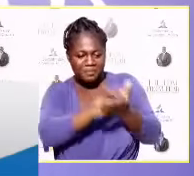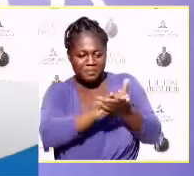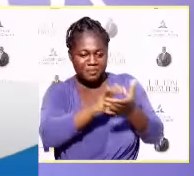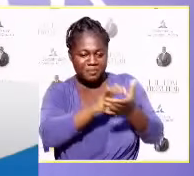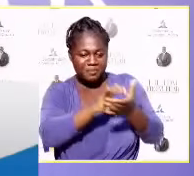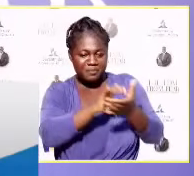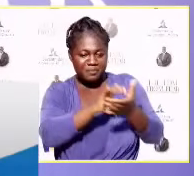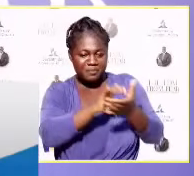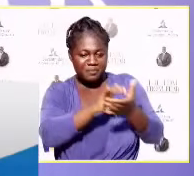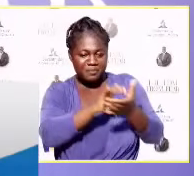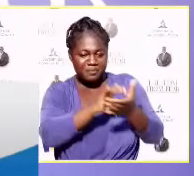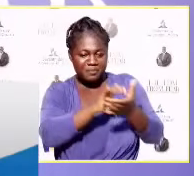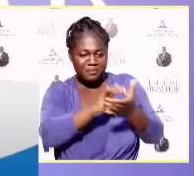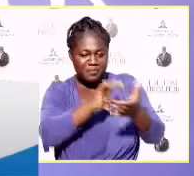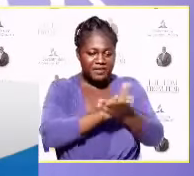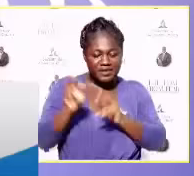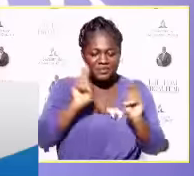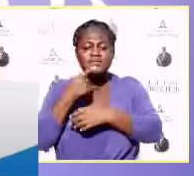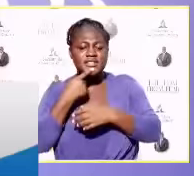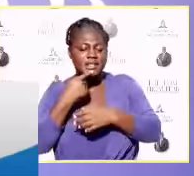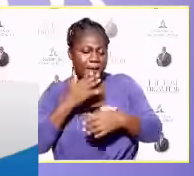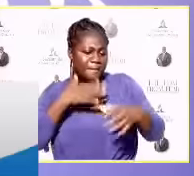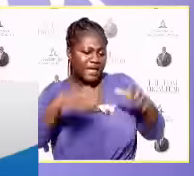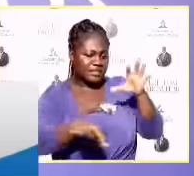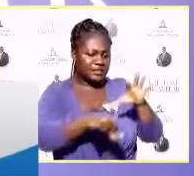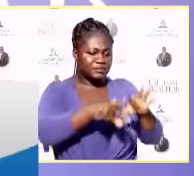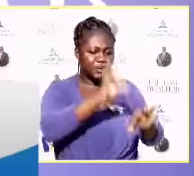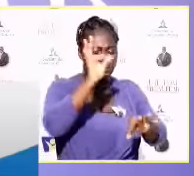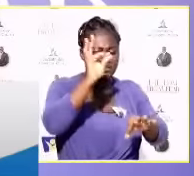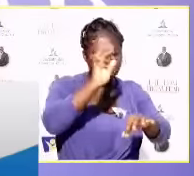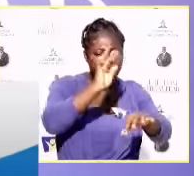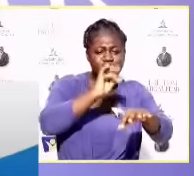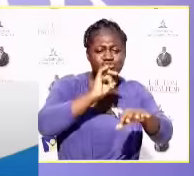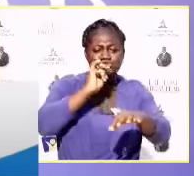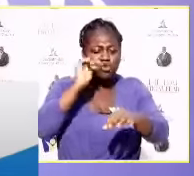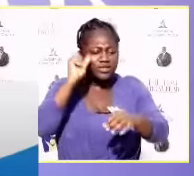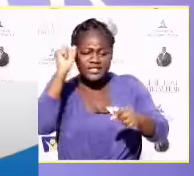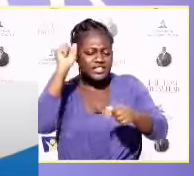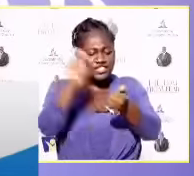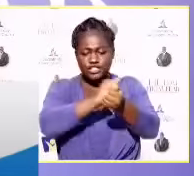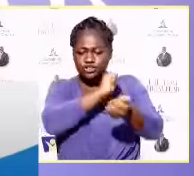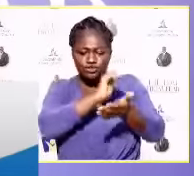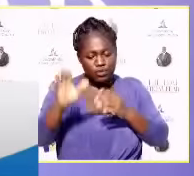said, my spirit shall not always strive with man,